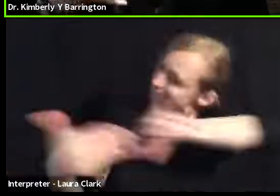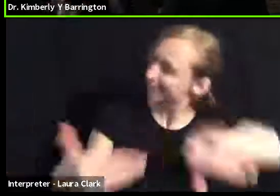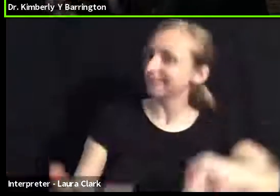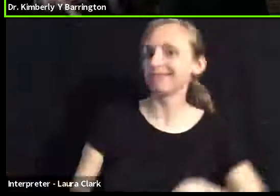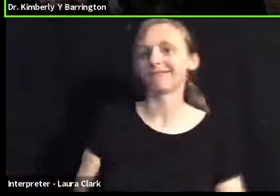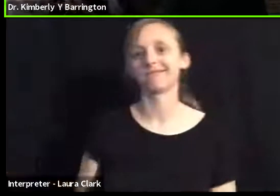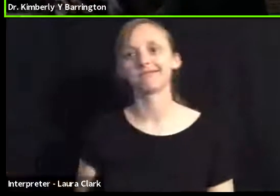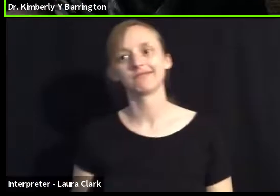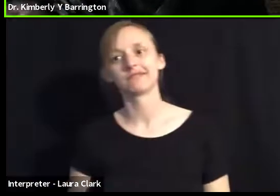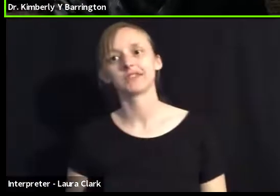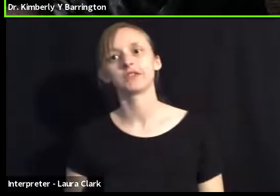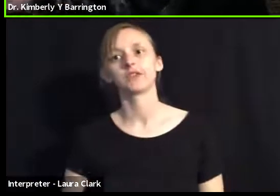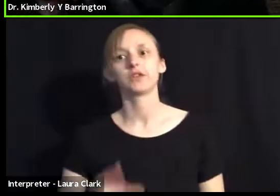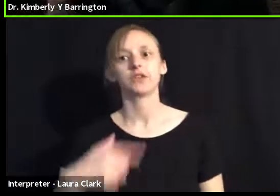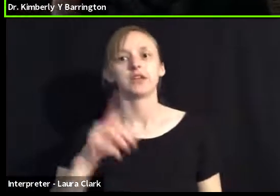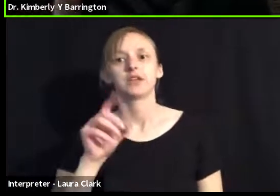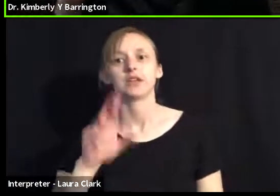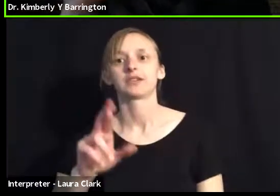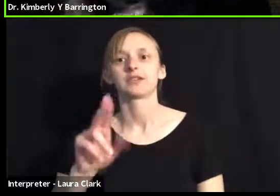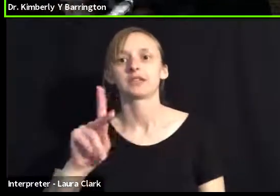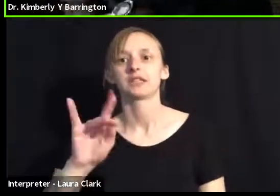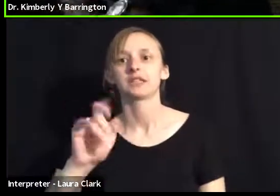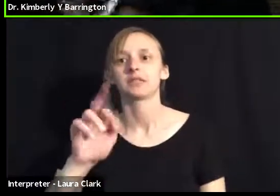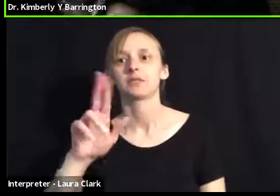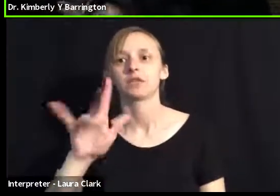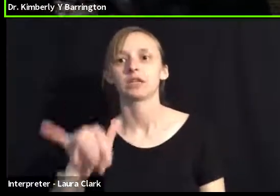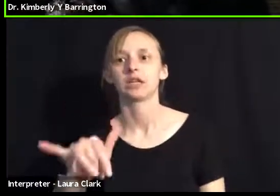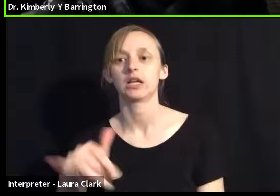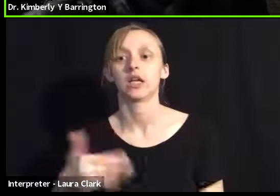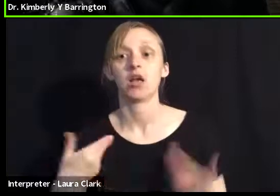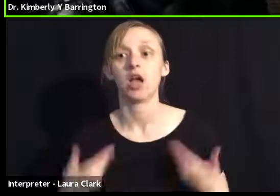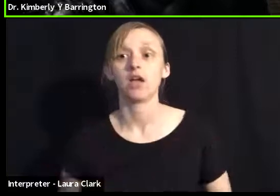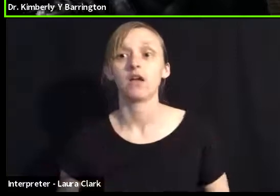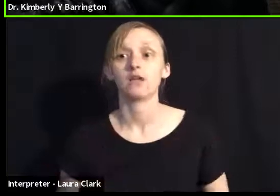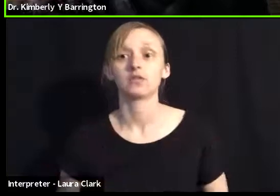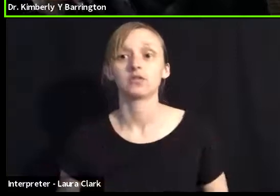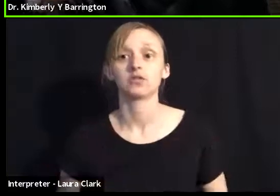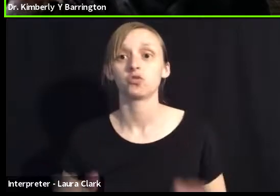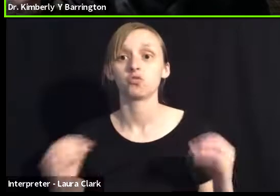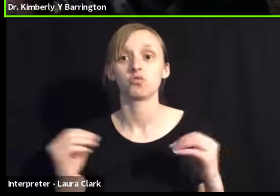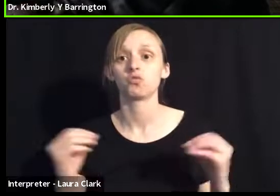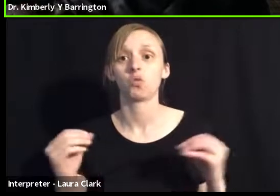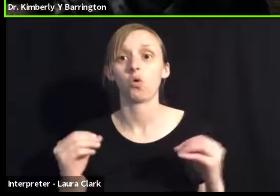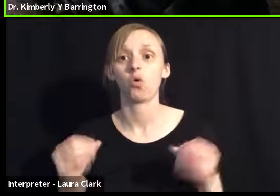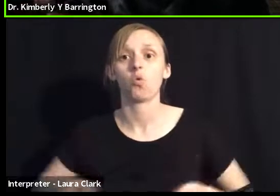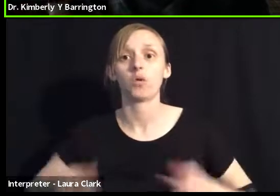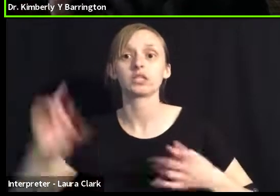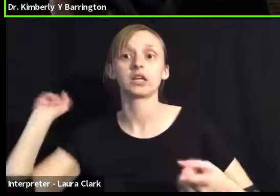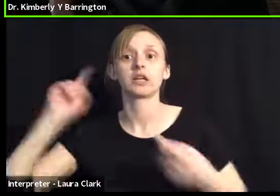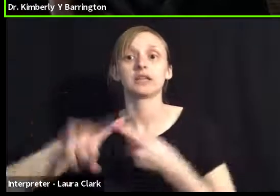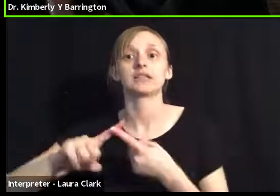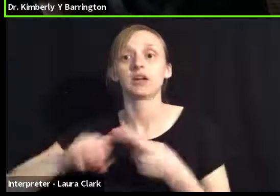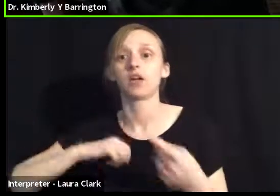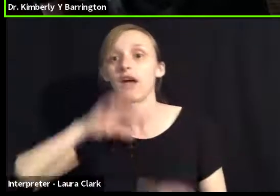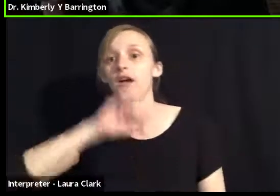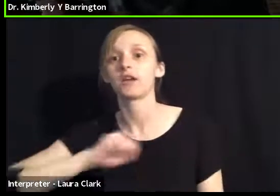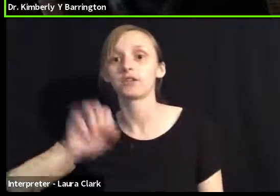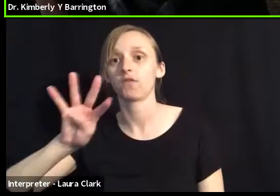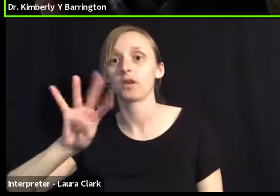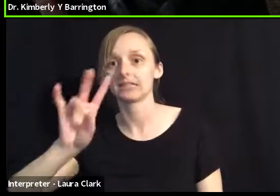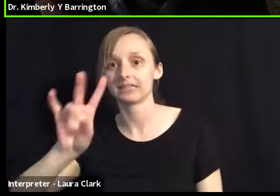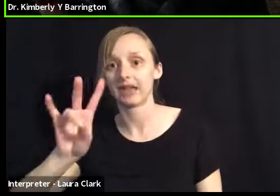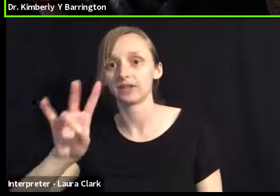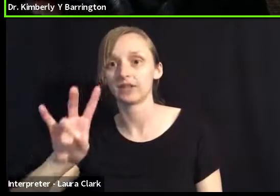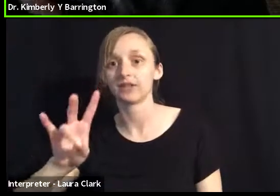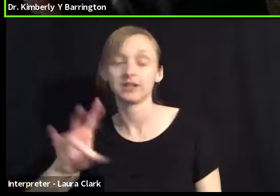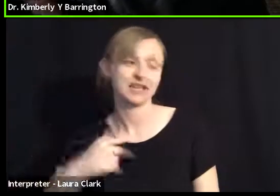So as a person who didn't become a wheelchair user until age 47, and yes, I will be